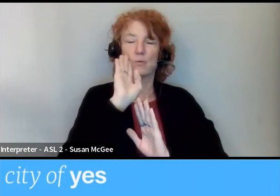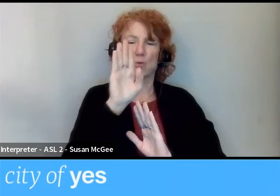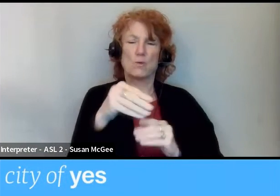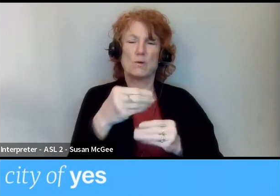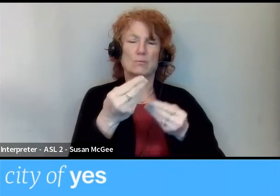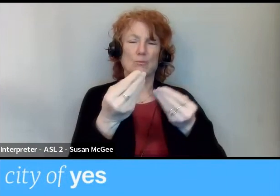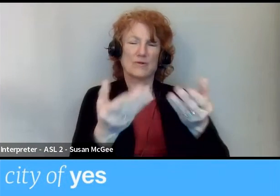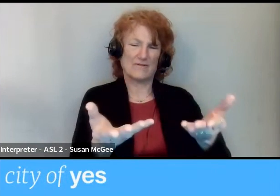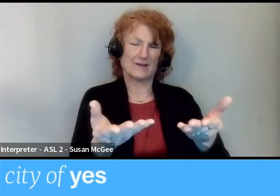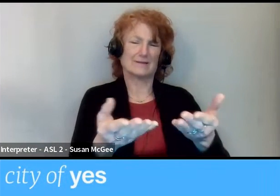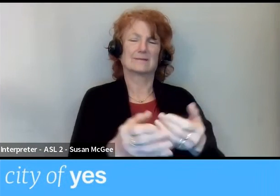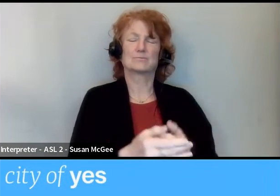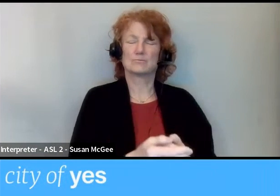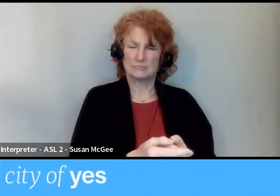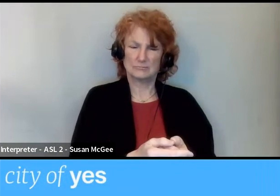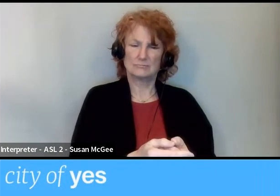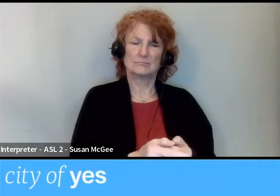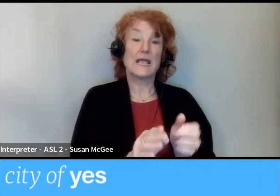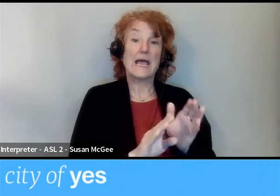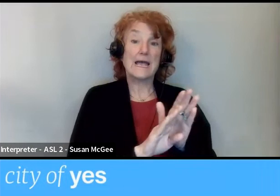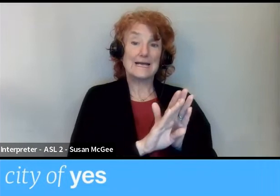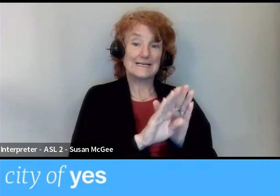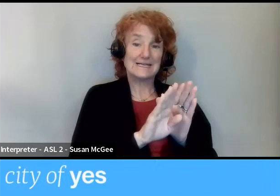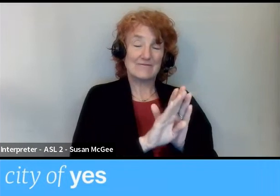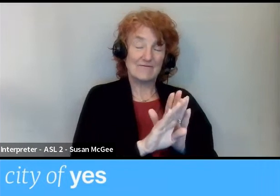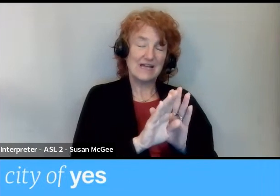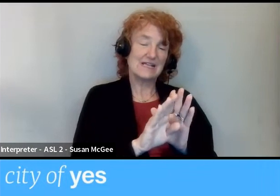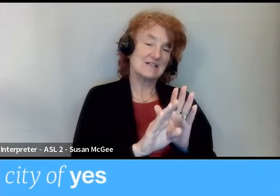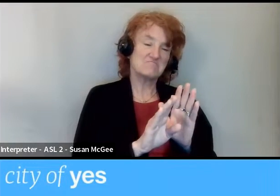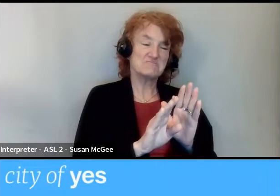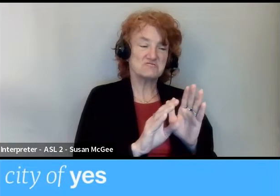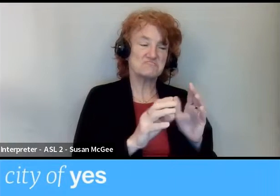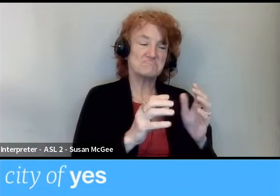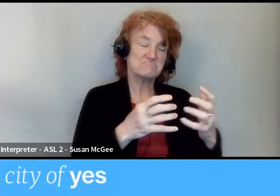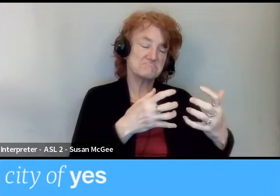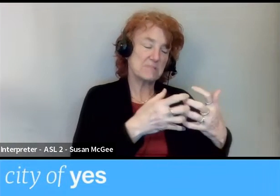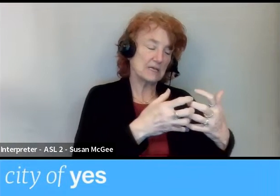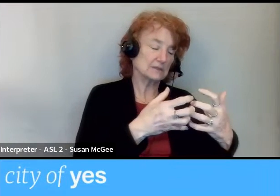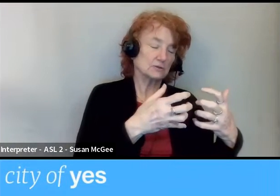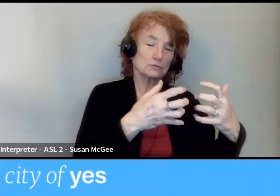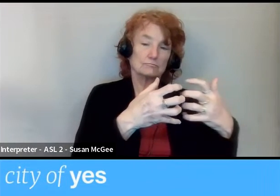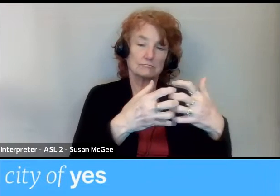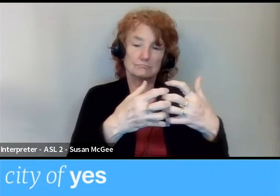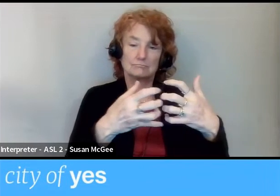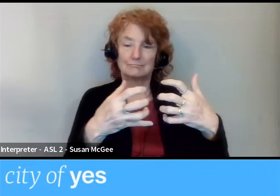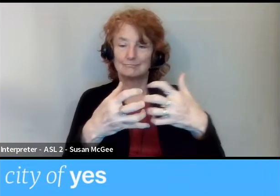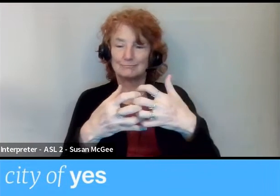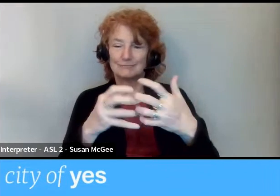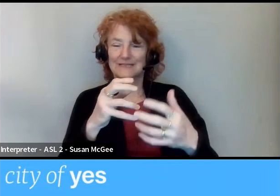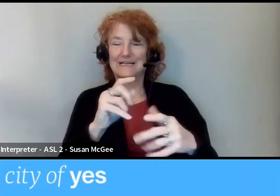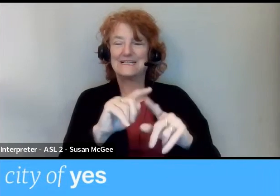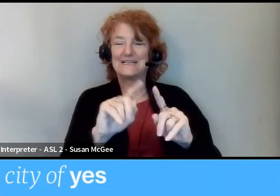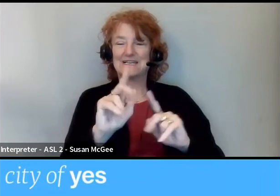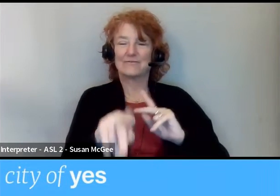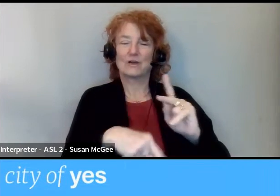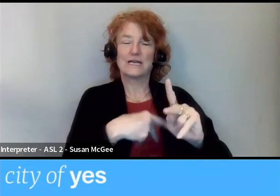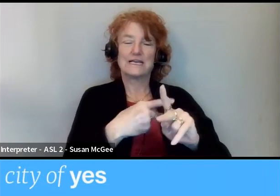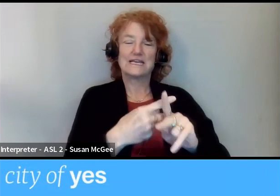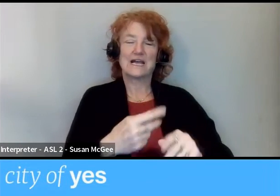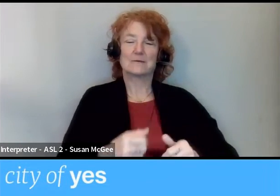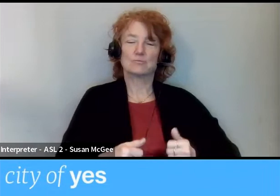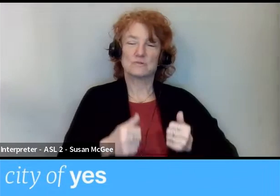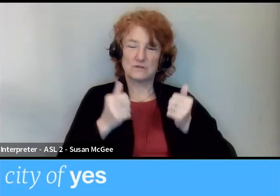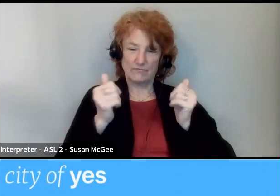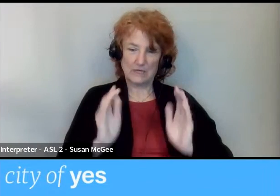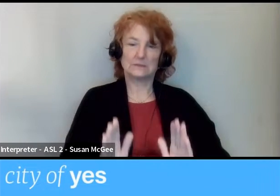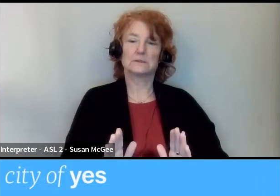And, developments cater to different types of, of residents. If a development is